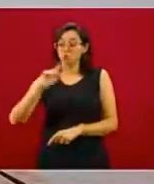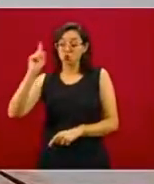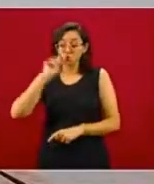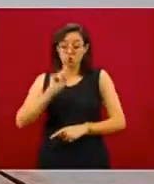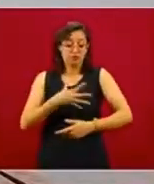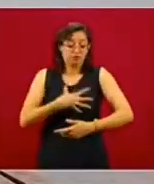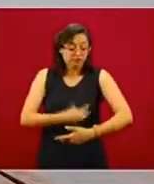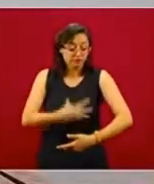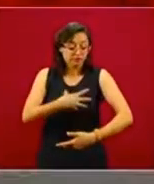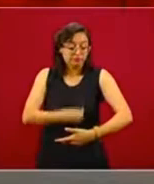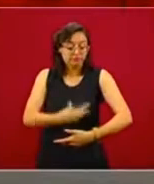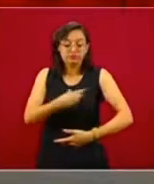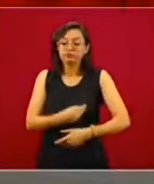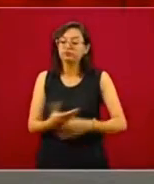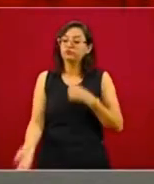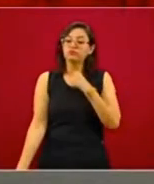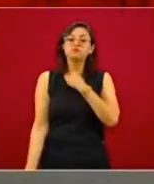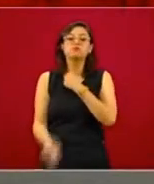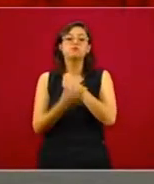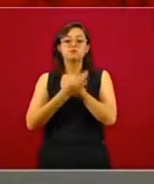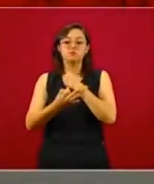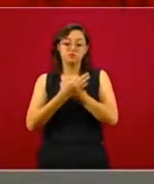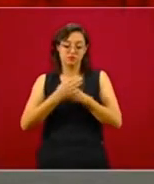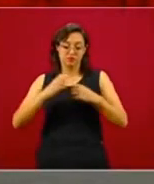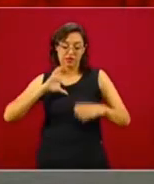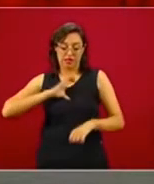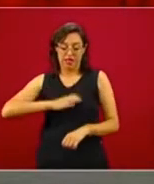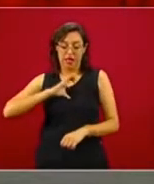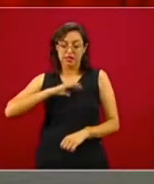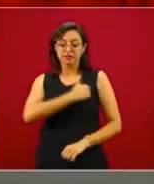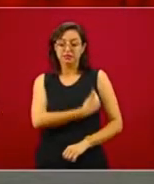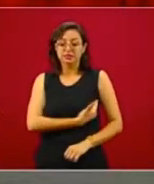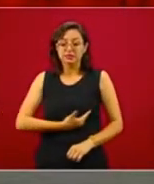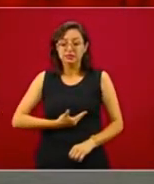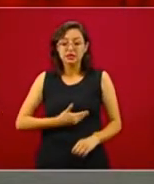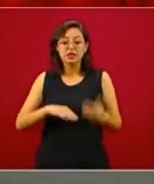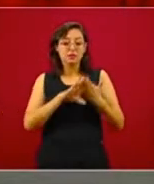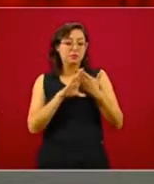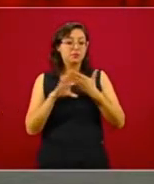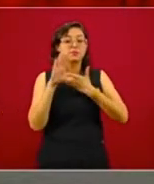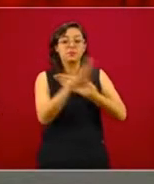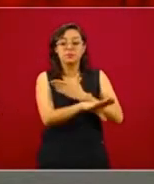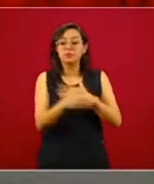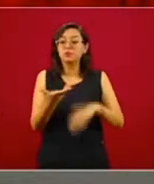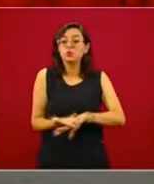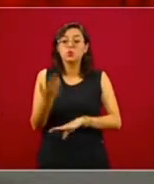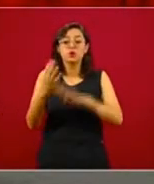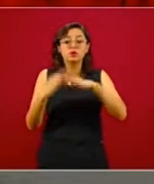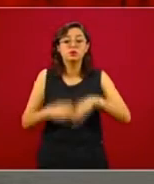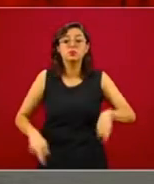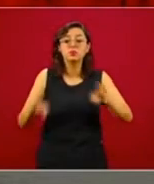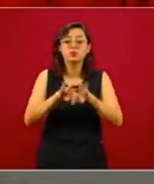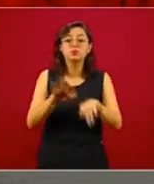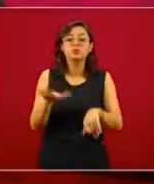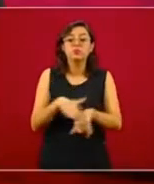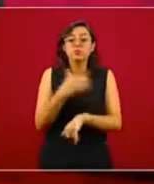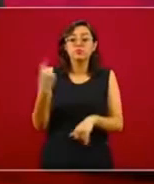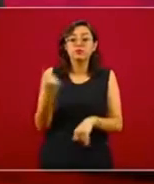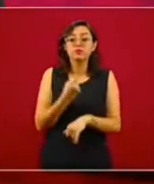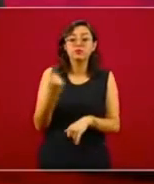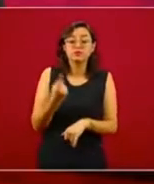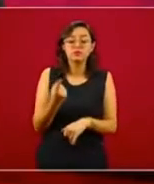taken into account. Breastfeeding for women is also protecting against the